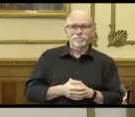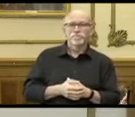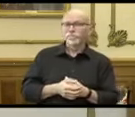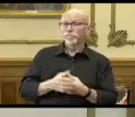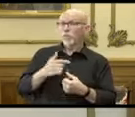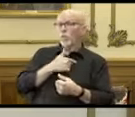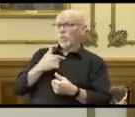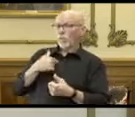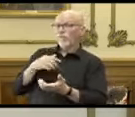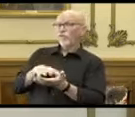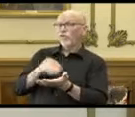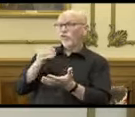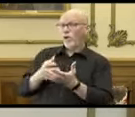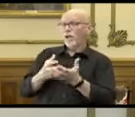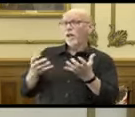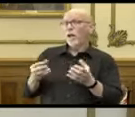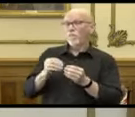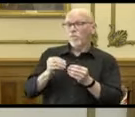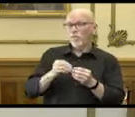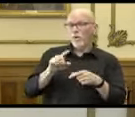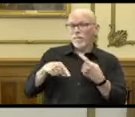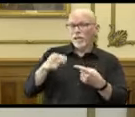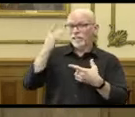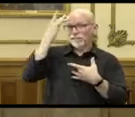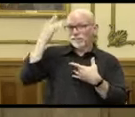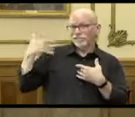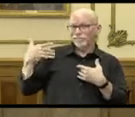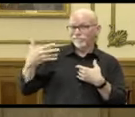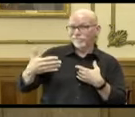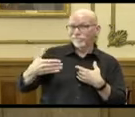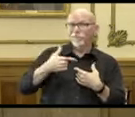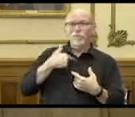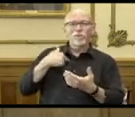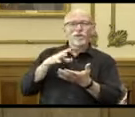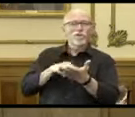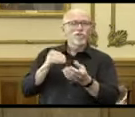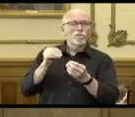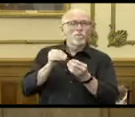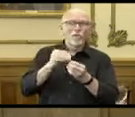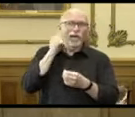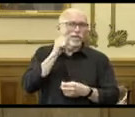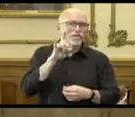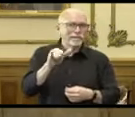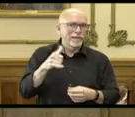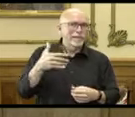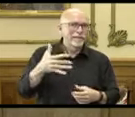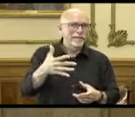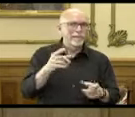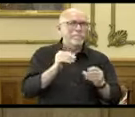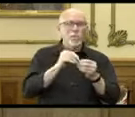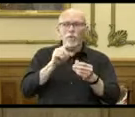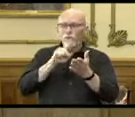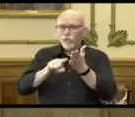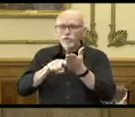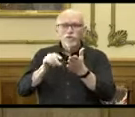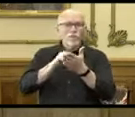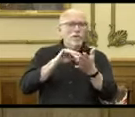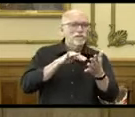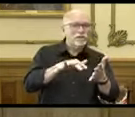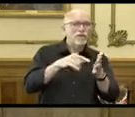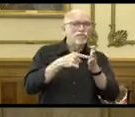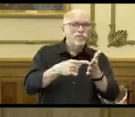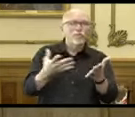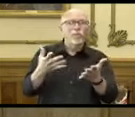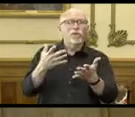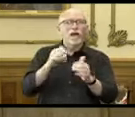have learned a lot more about this disease, and I think that we learn more every day as more studies come out to teach us more